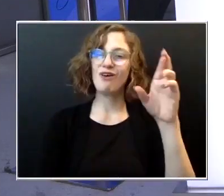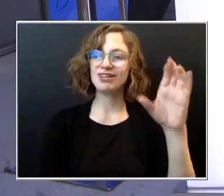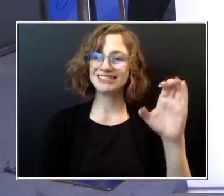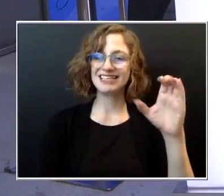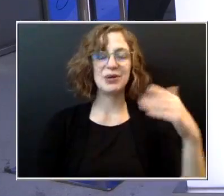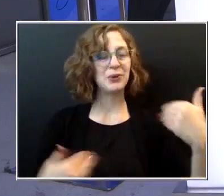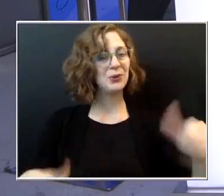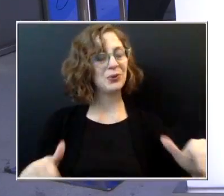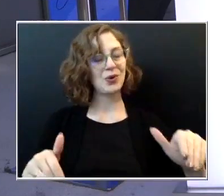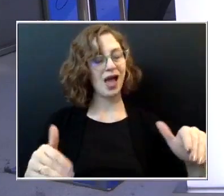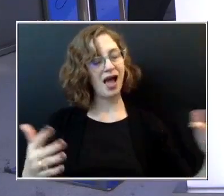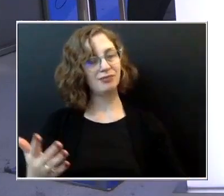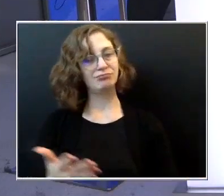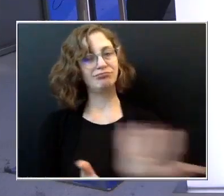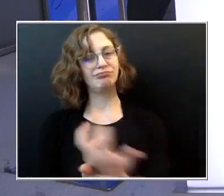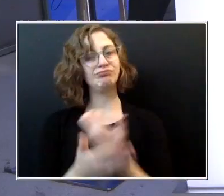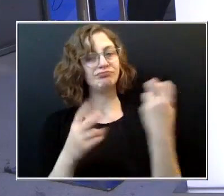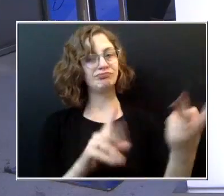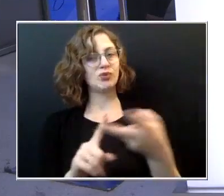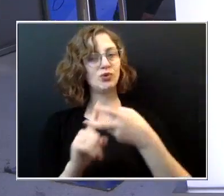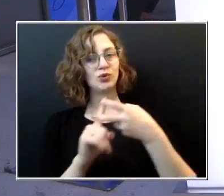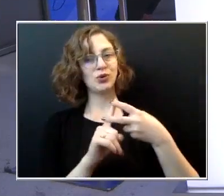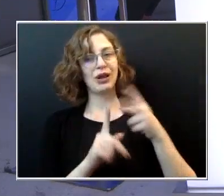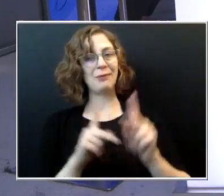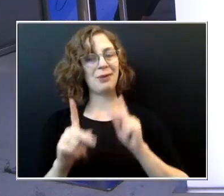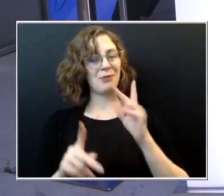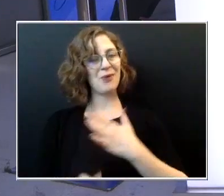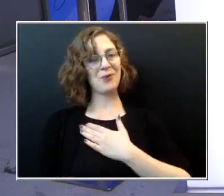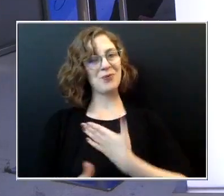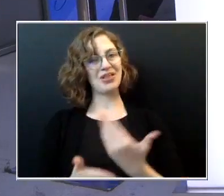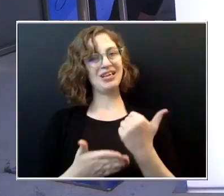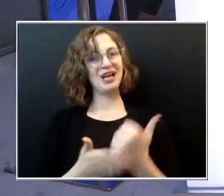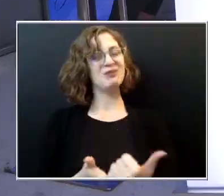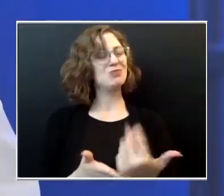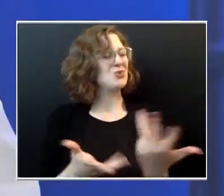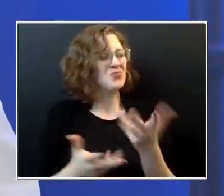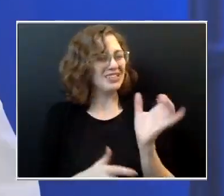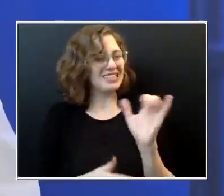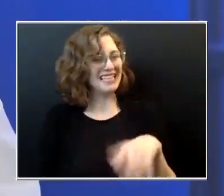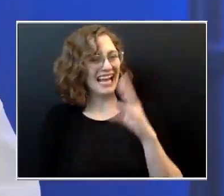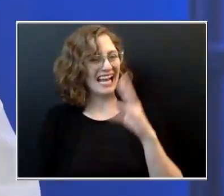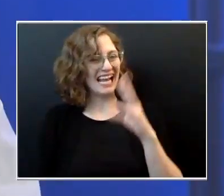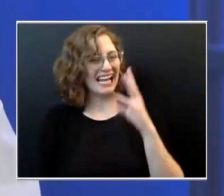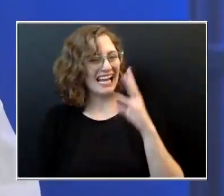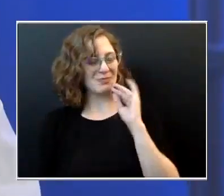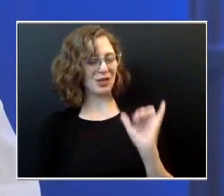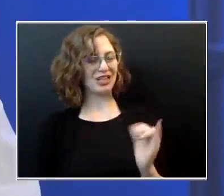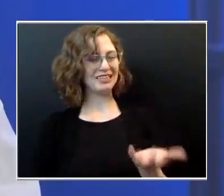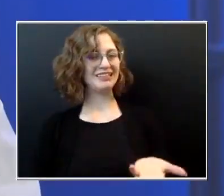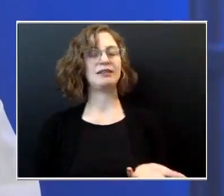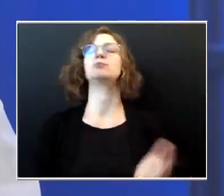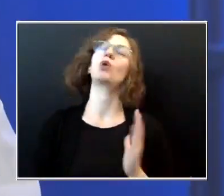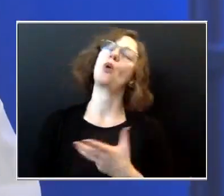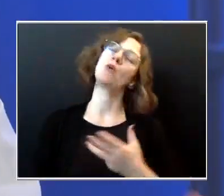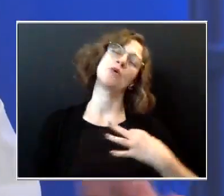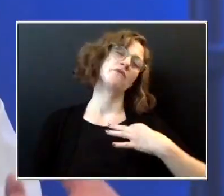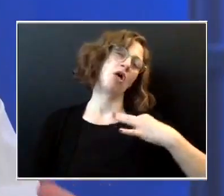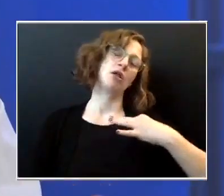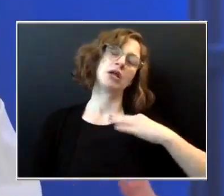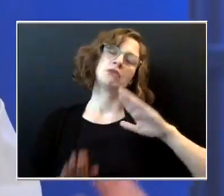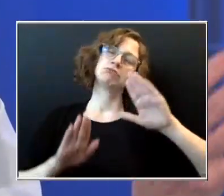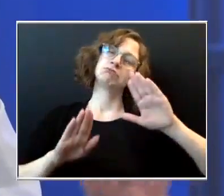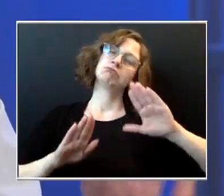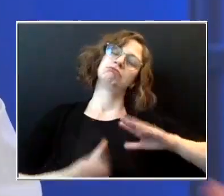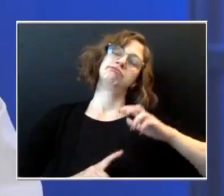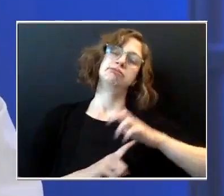help. So what it's like working with all these good folks? Oh, we've got great volunteers and a huge community of people